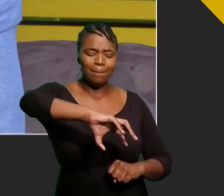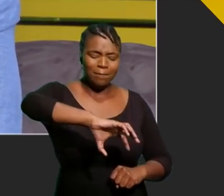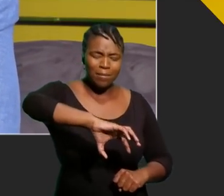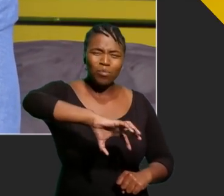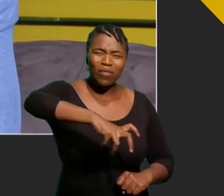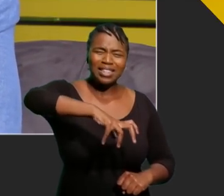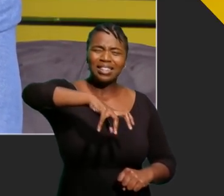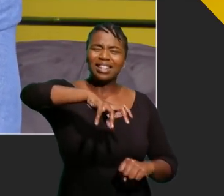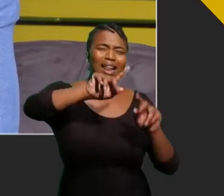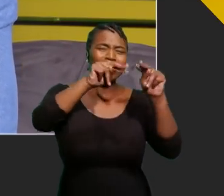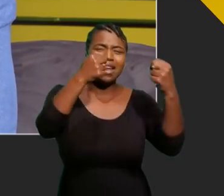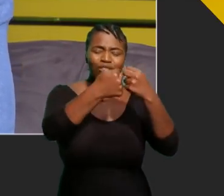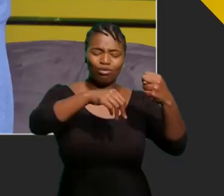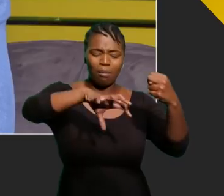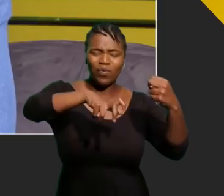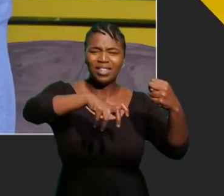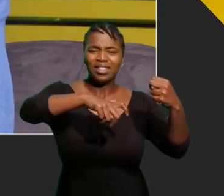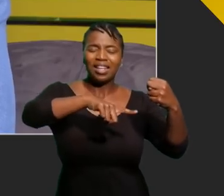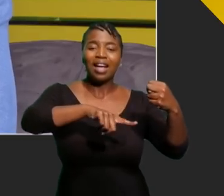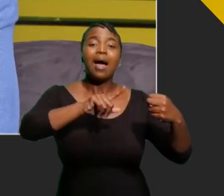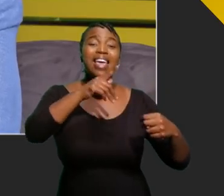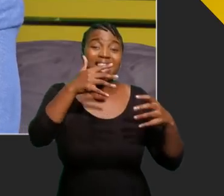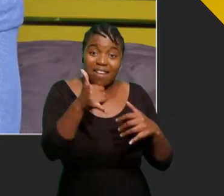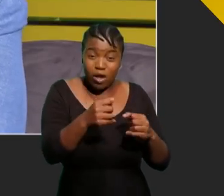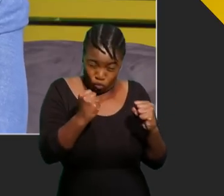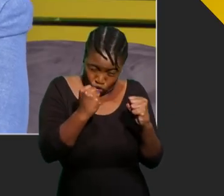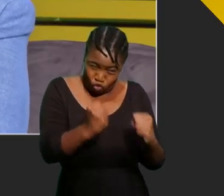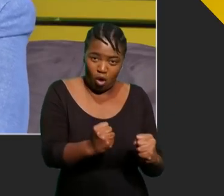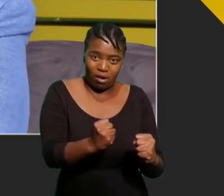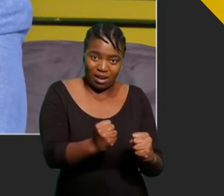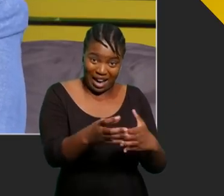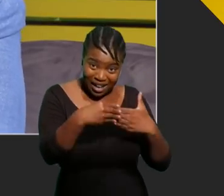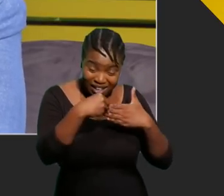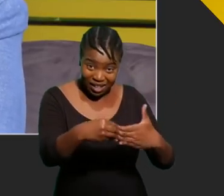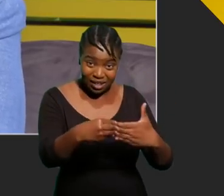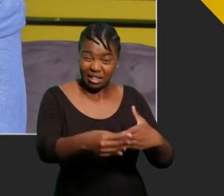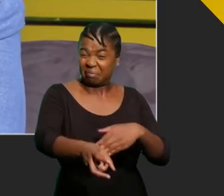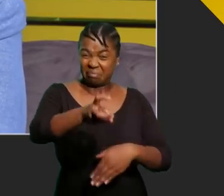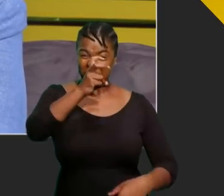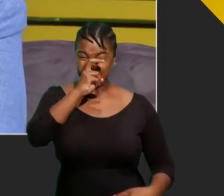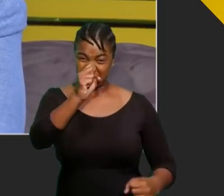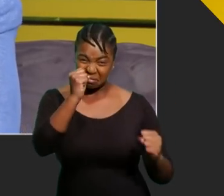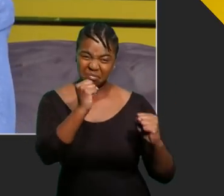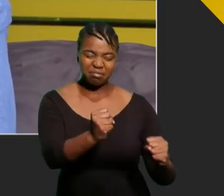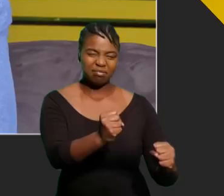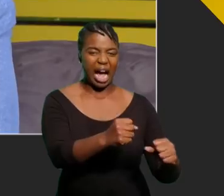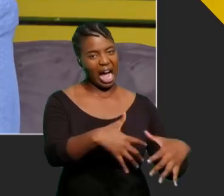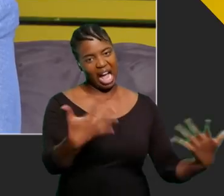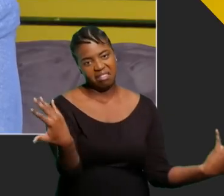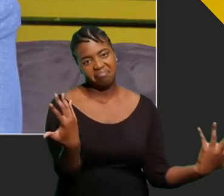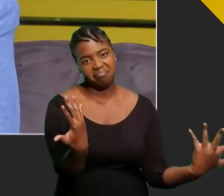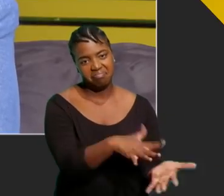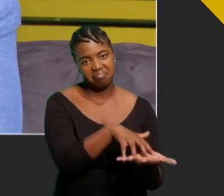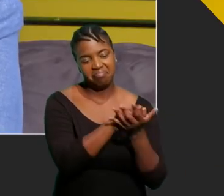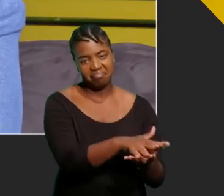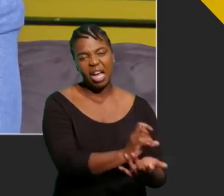I am saying, without strong, resolute, courageous leadership, we are not